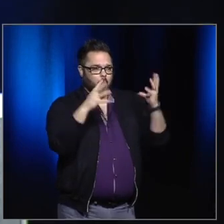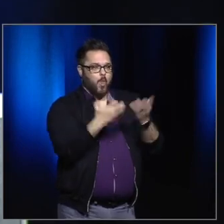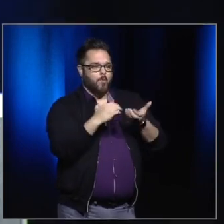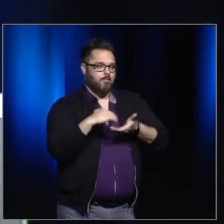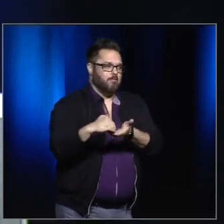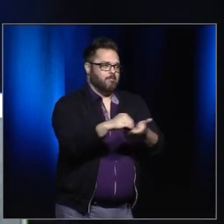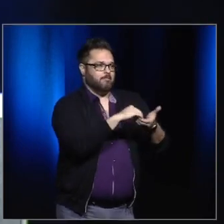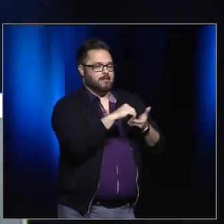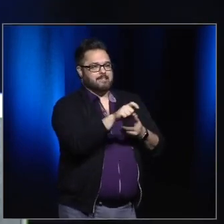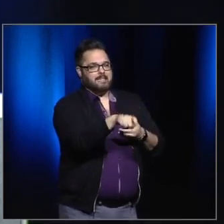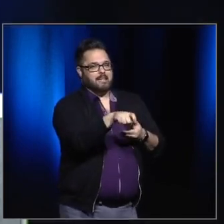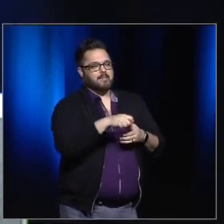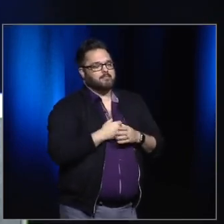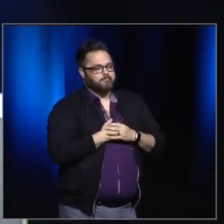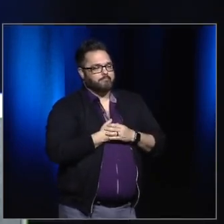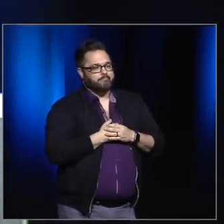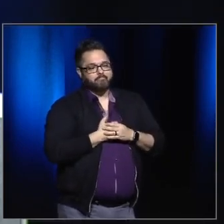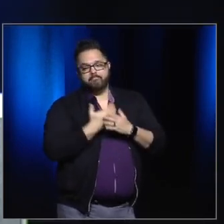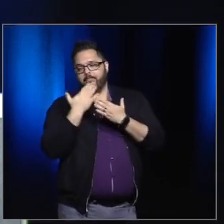you. Thank you.